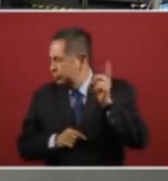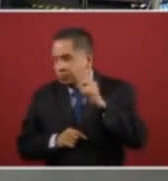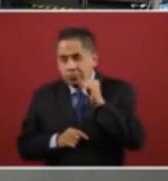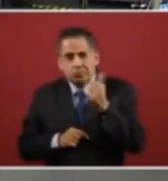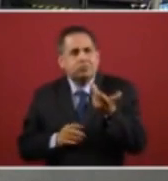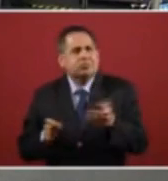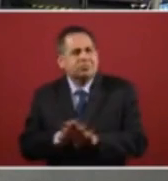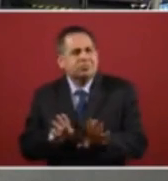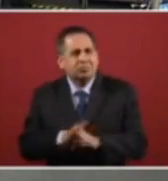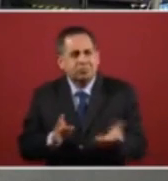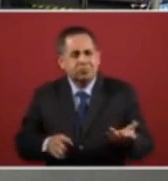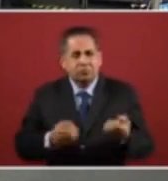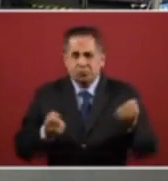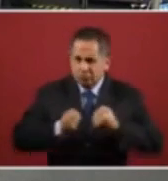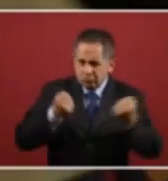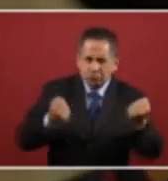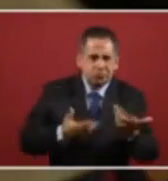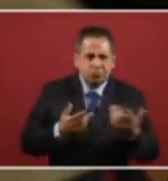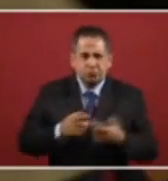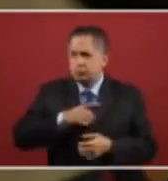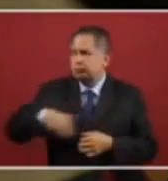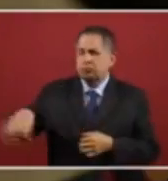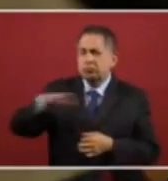How is it possible they don't hear anything?